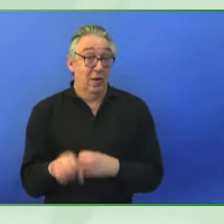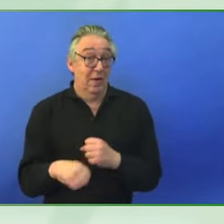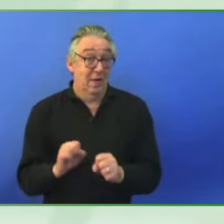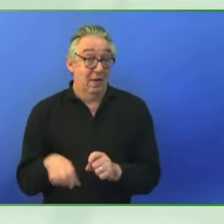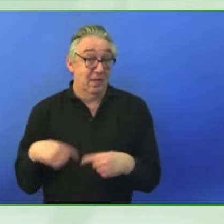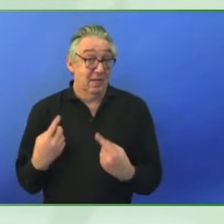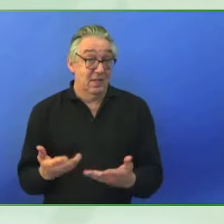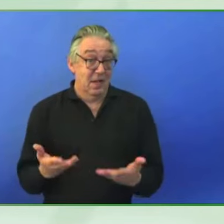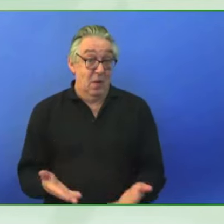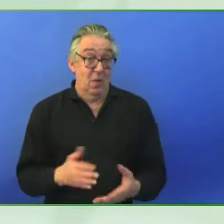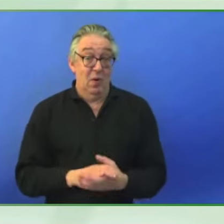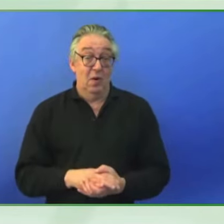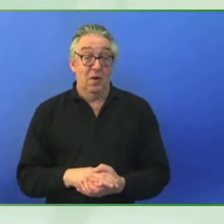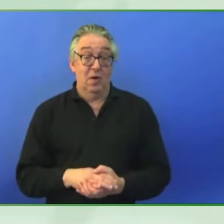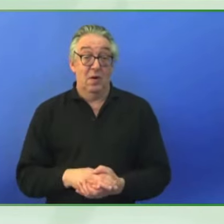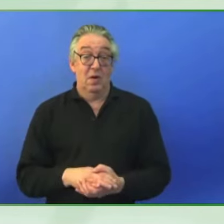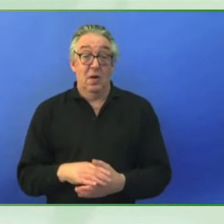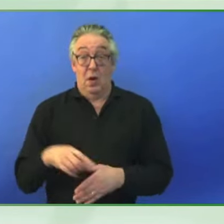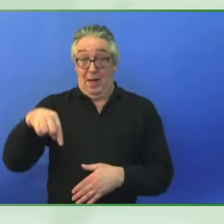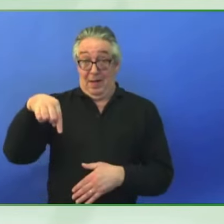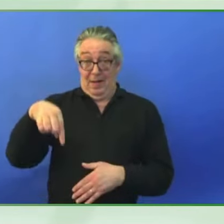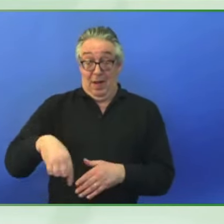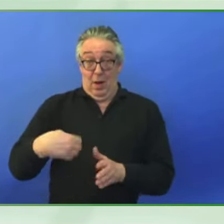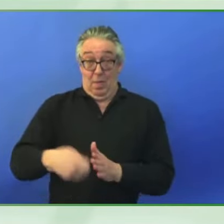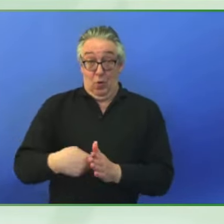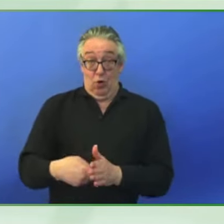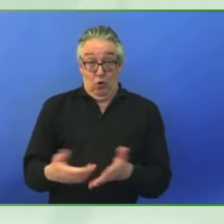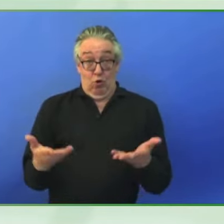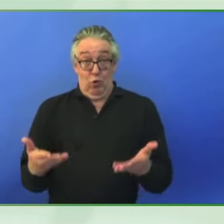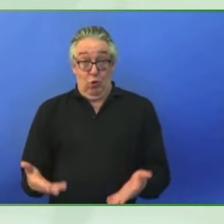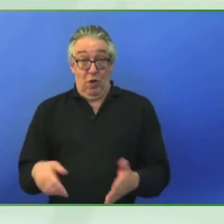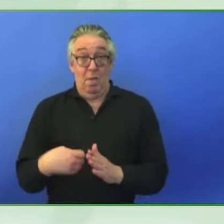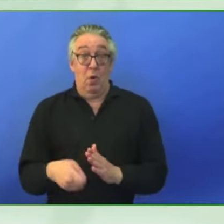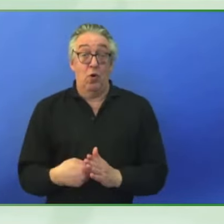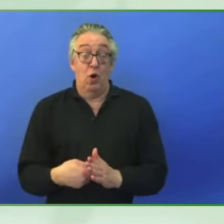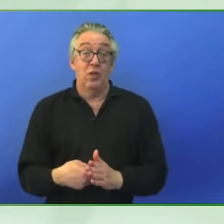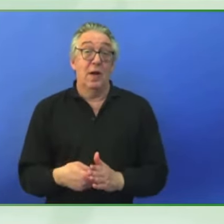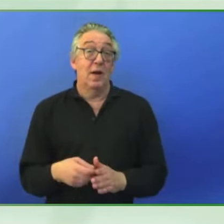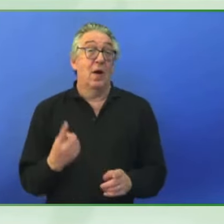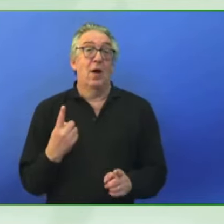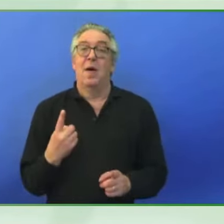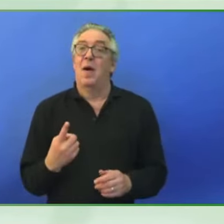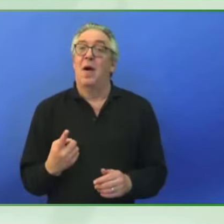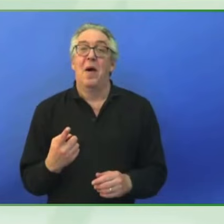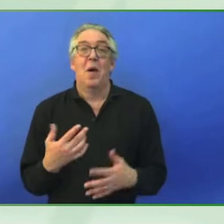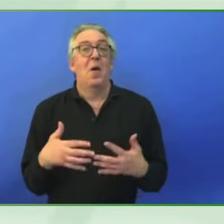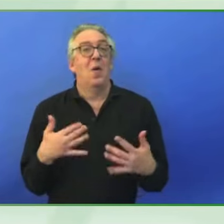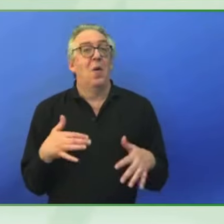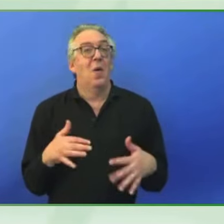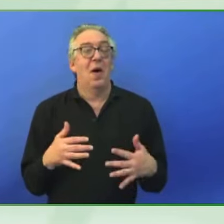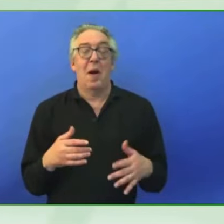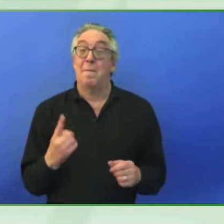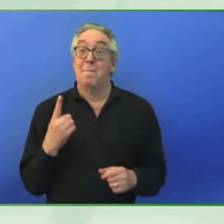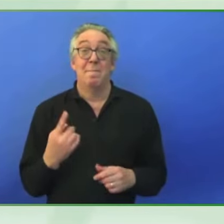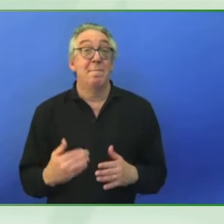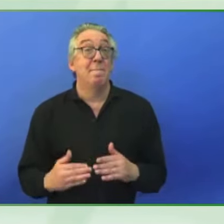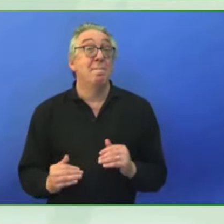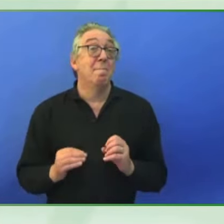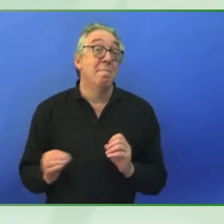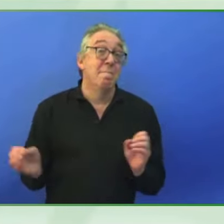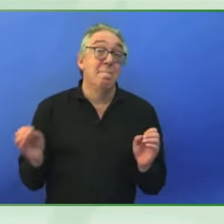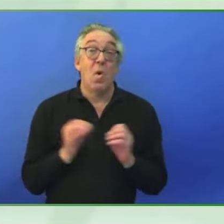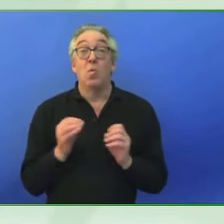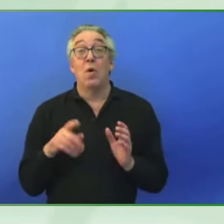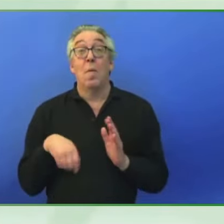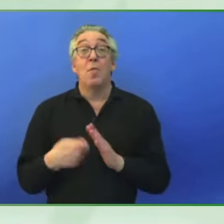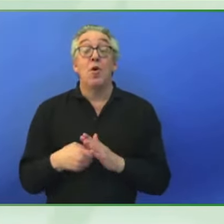project that I talk about today, is probably one of the most exciting and impactful that I've been involved with in my career in accessibility and